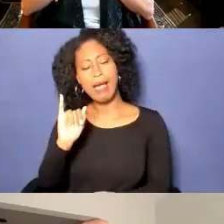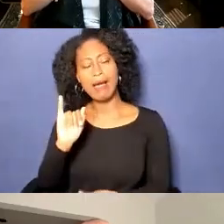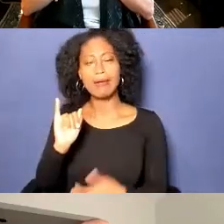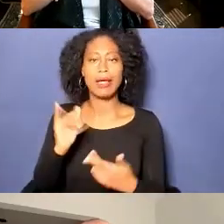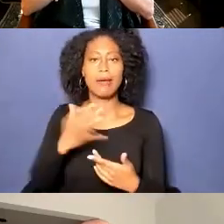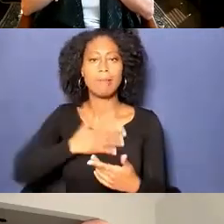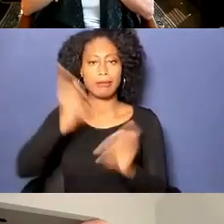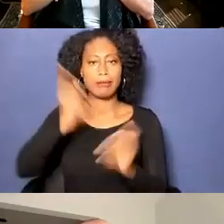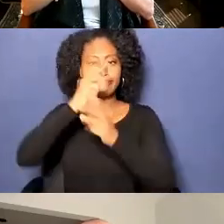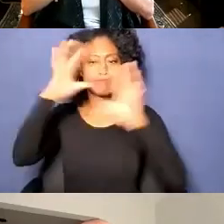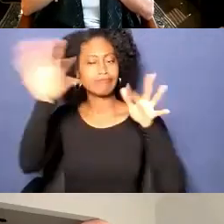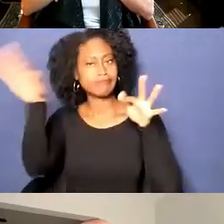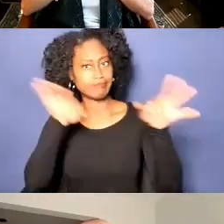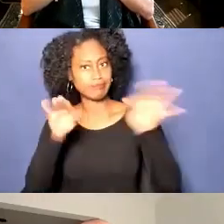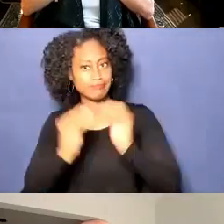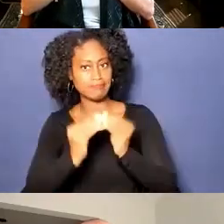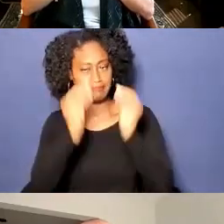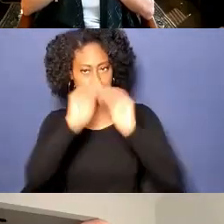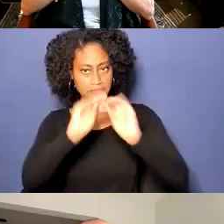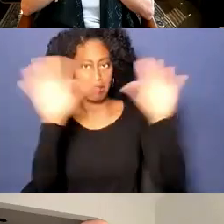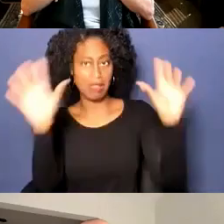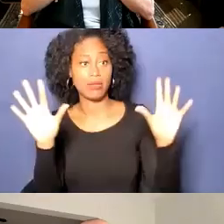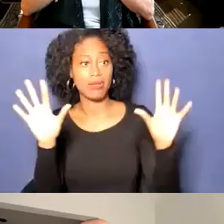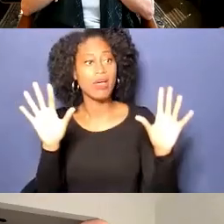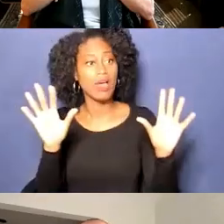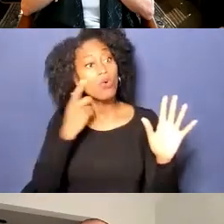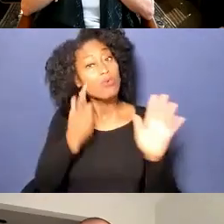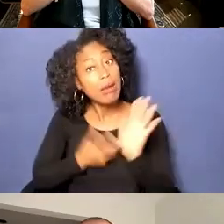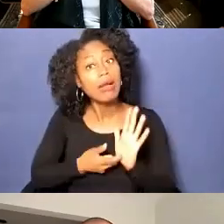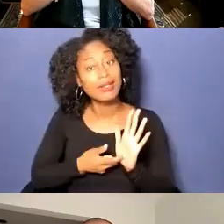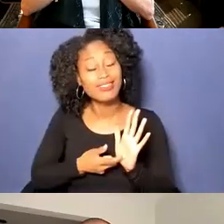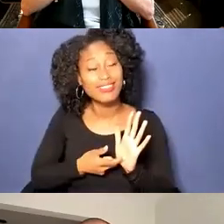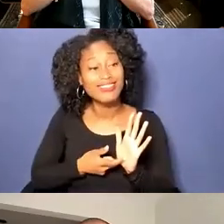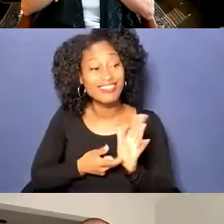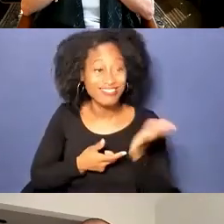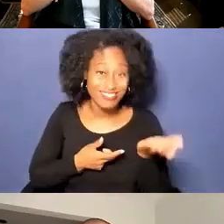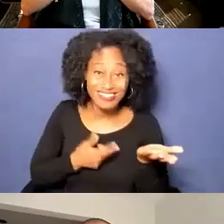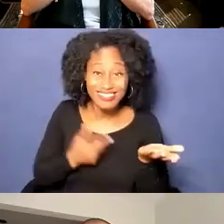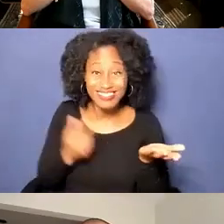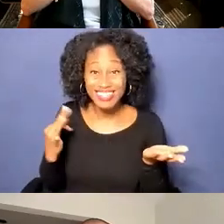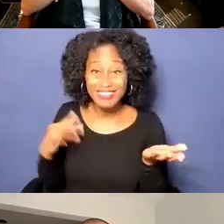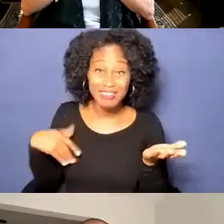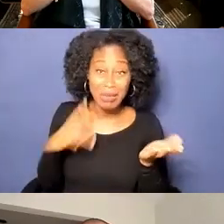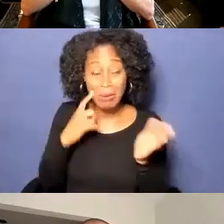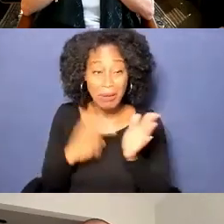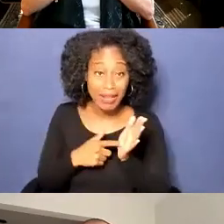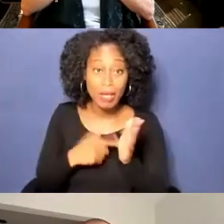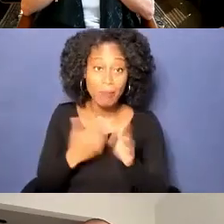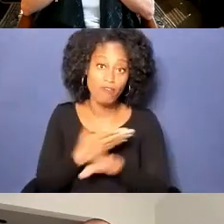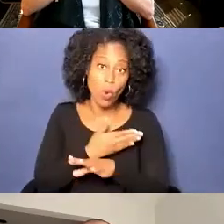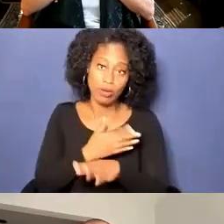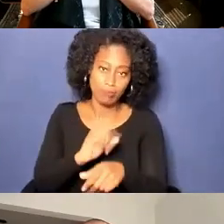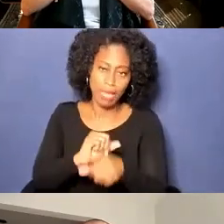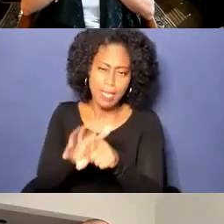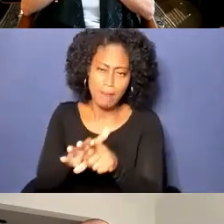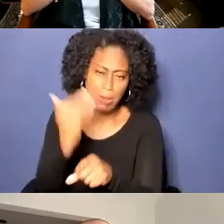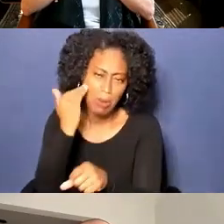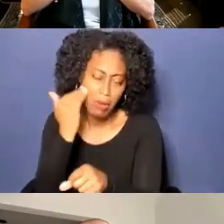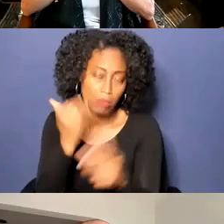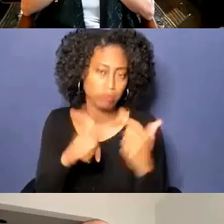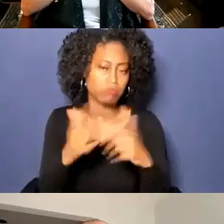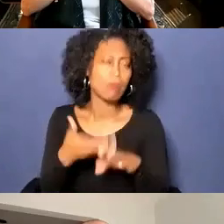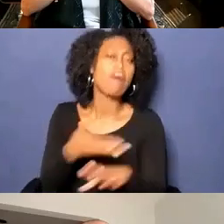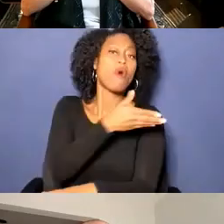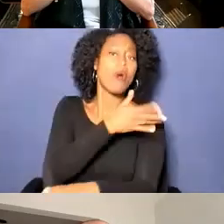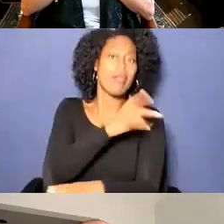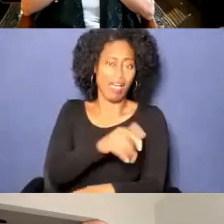being, certainly we recognize, if we didn't recognize it before the last pandemic period, has been one where